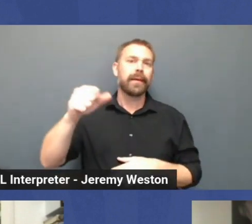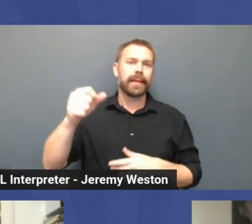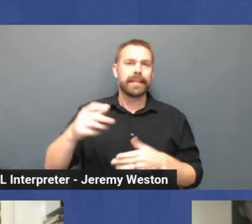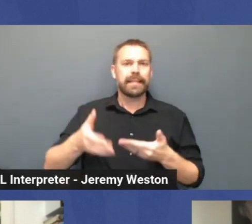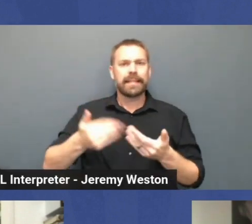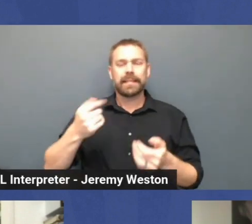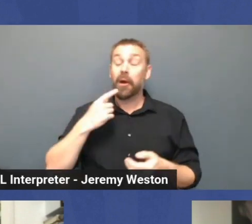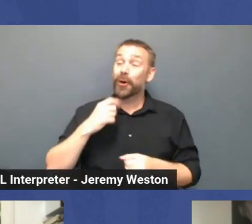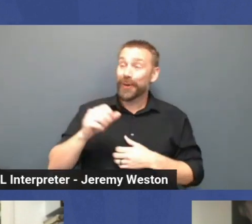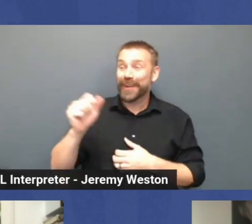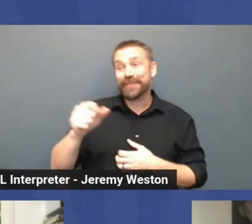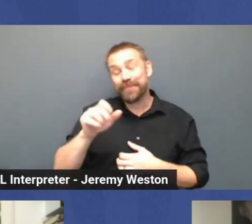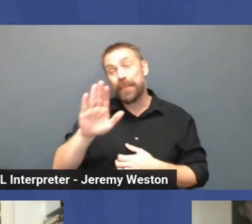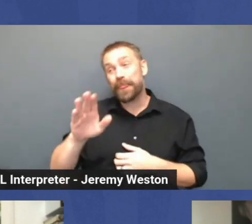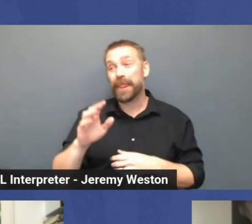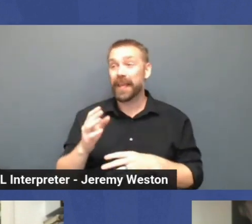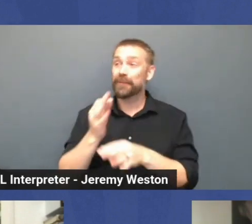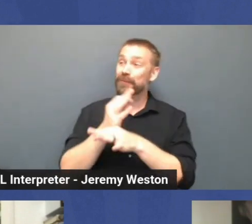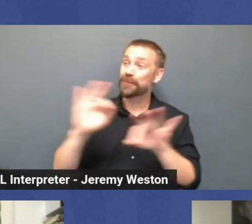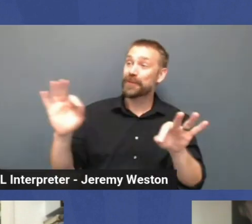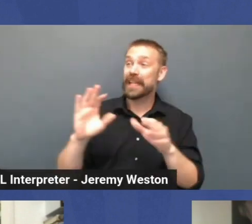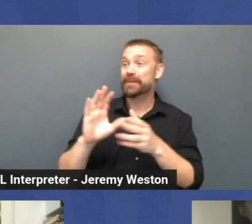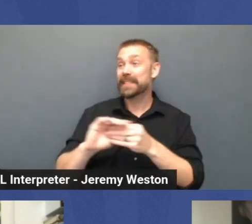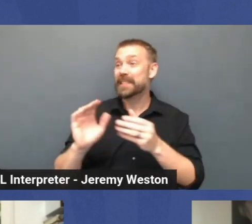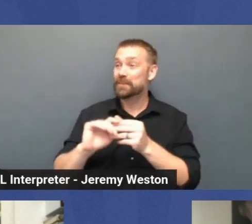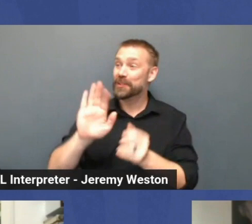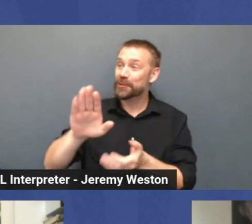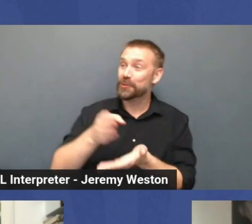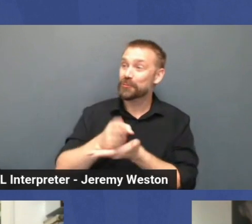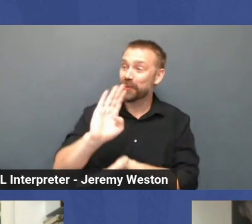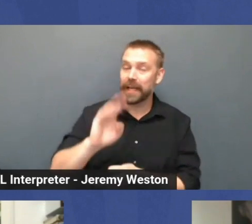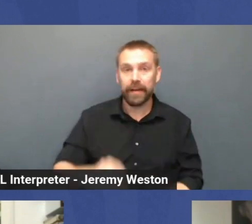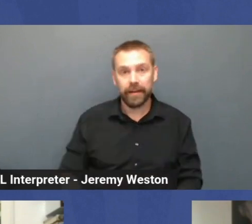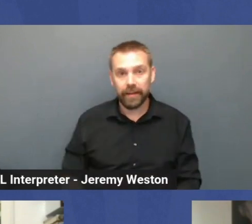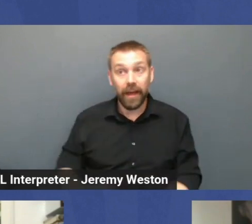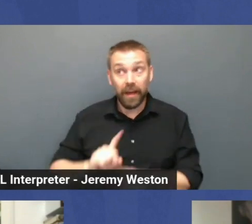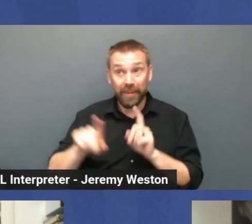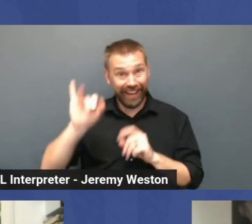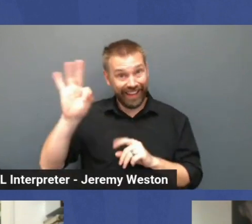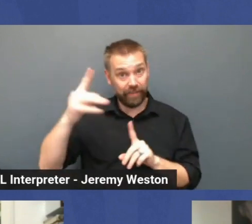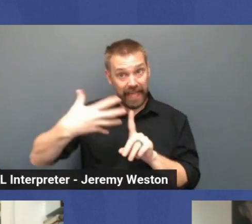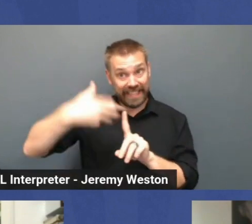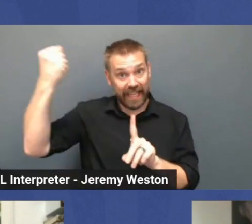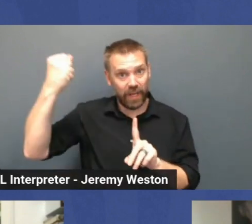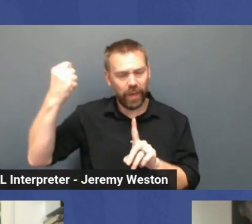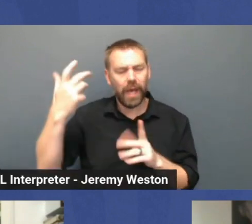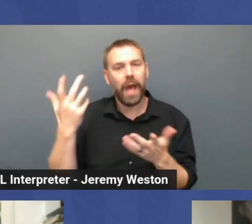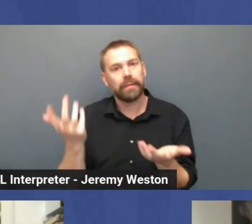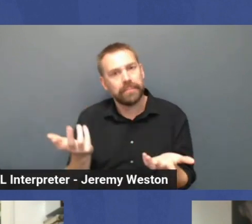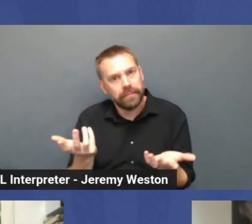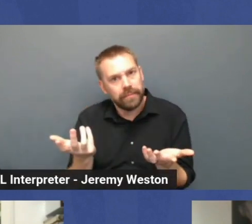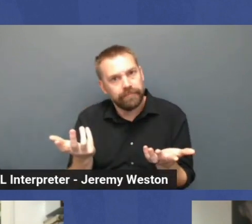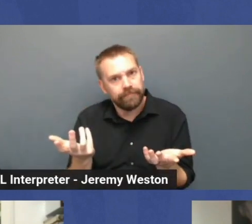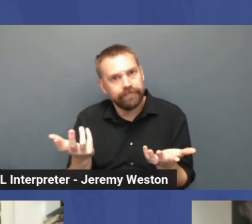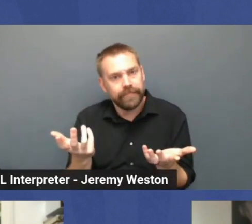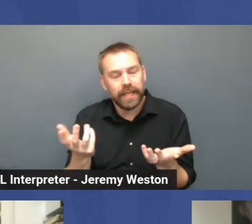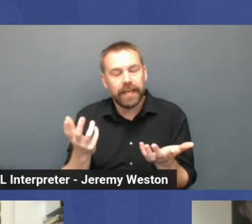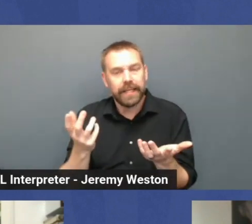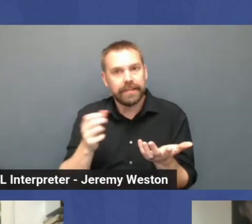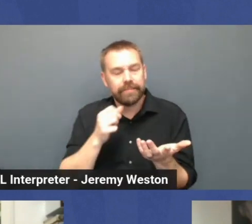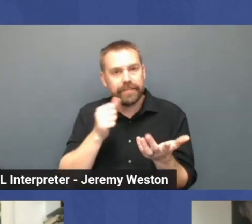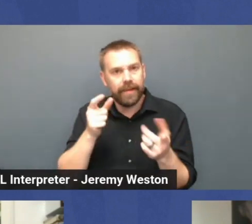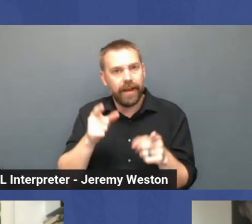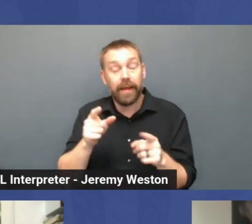your right, freedom of speech, not when that's being taken away from me. So when I am censored and when things are happening to